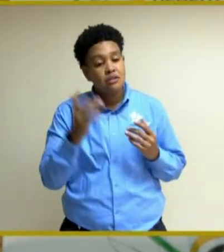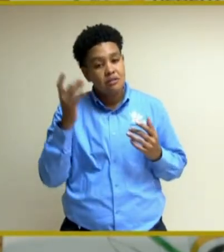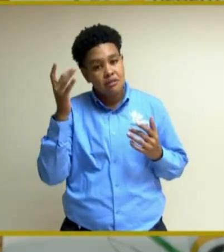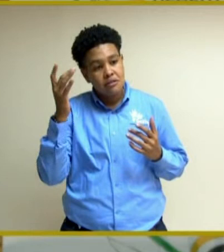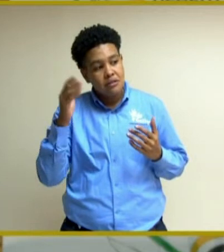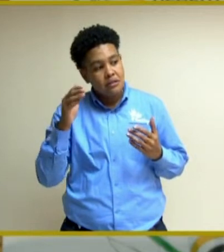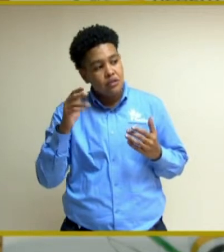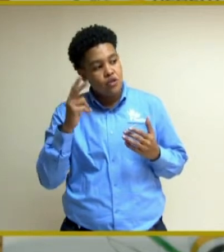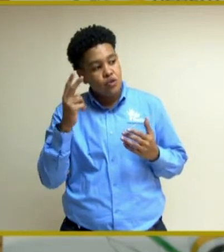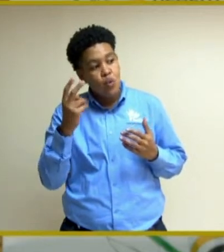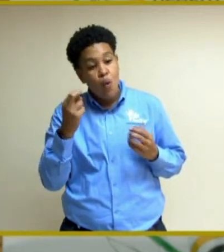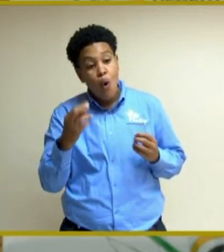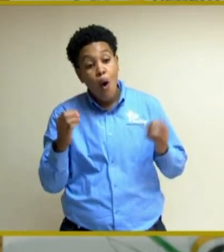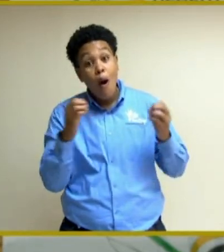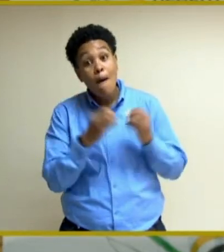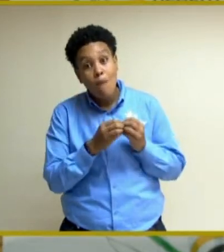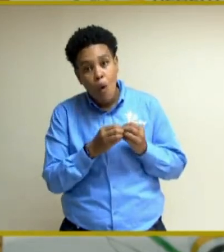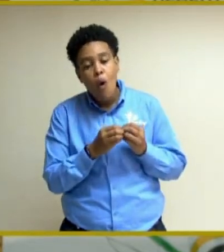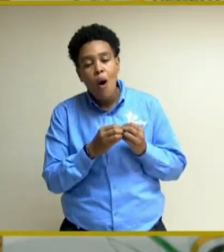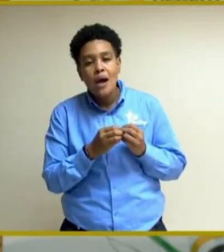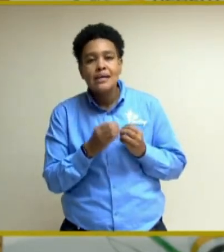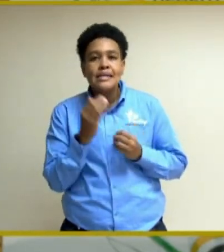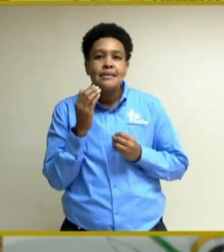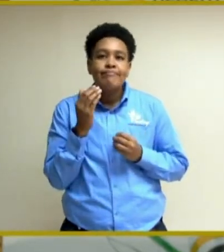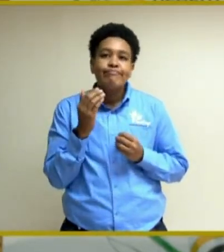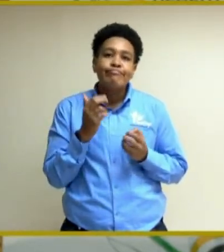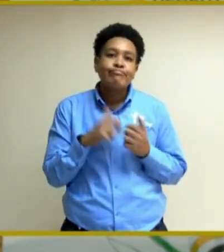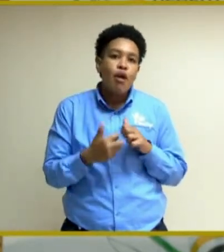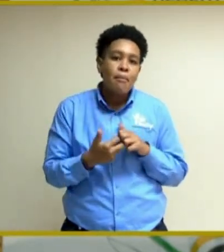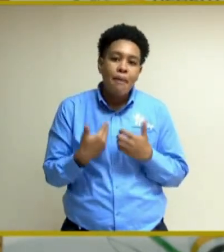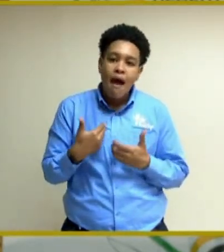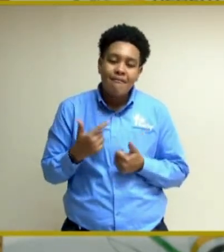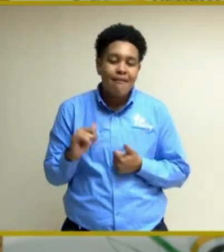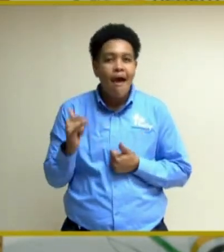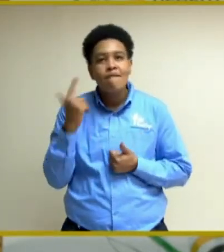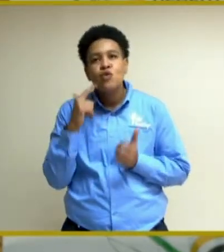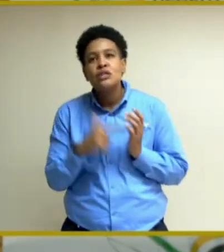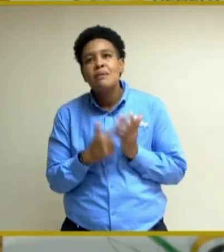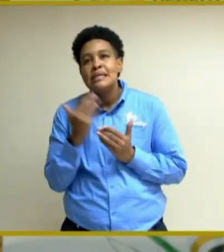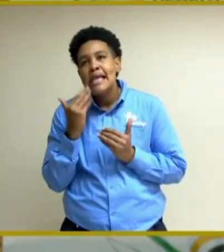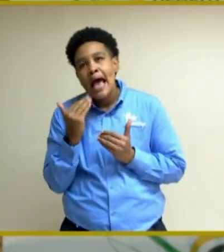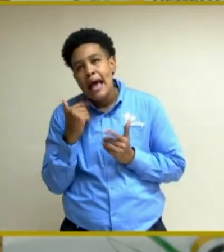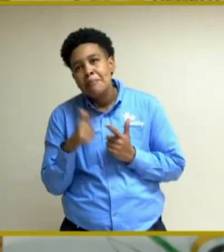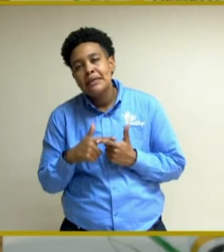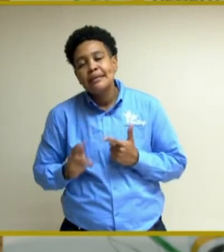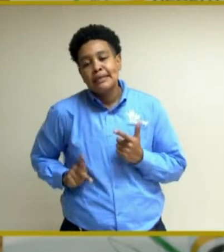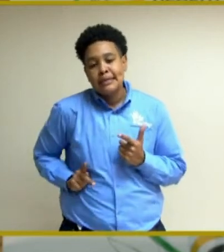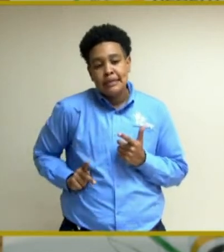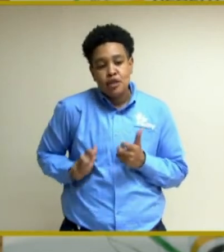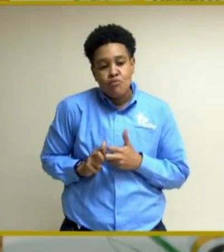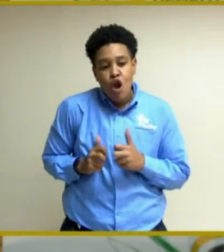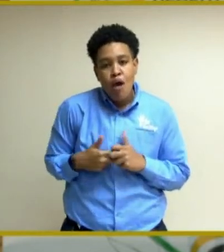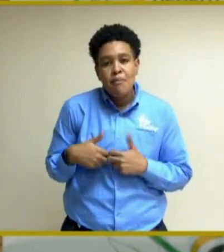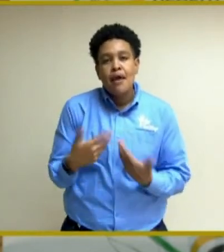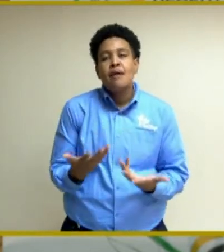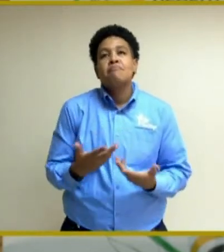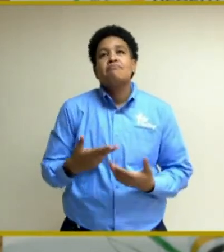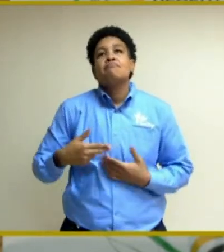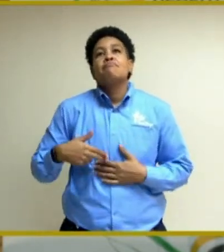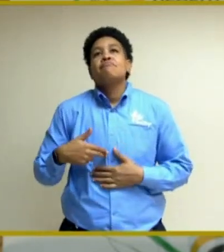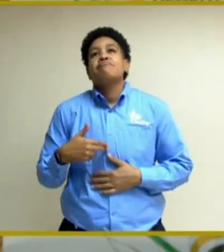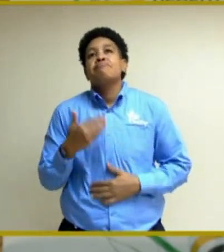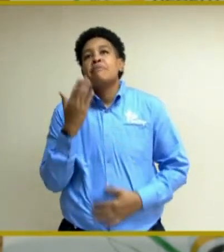or more comorbidities: hypertension, renal failure or diabetes,